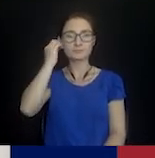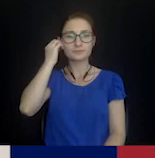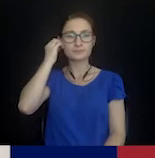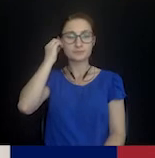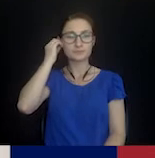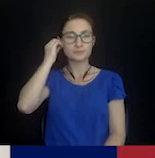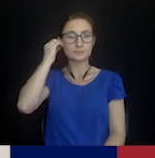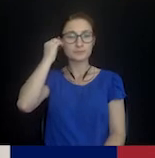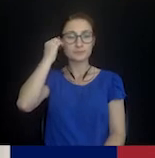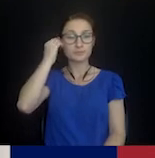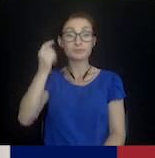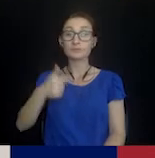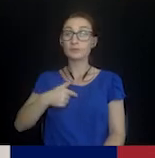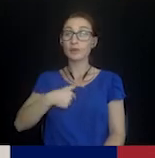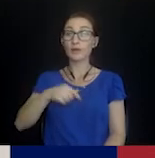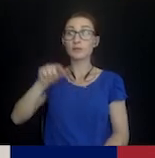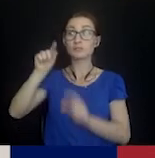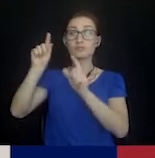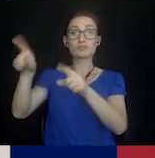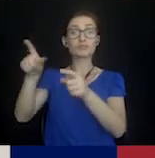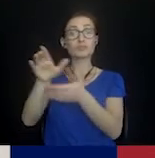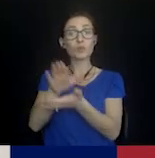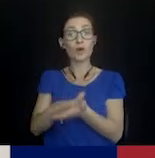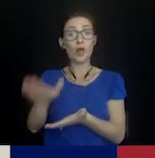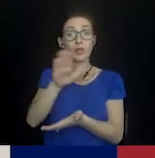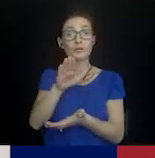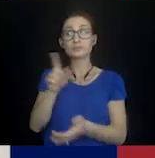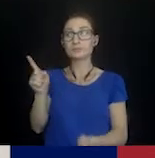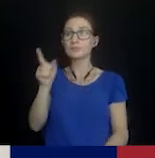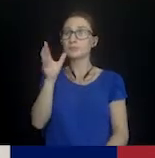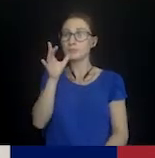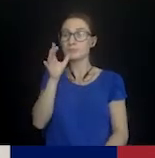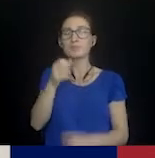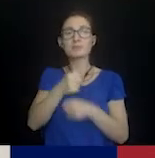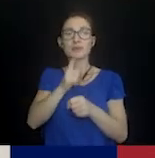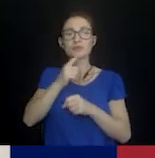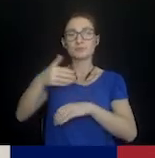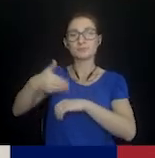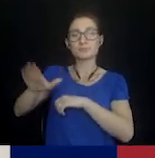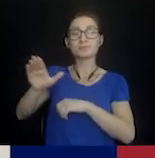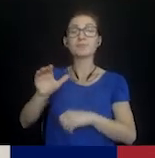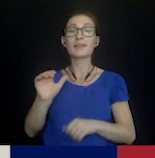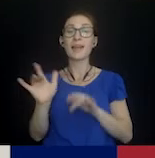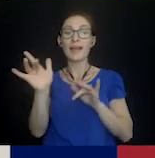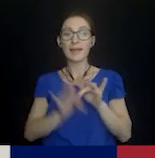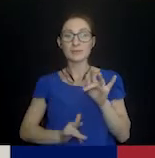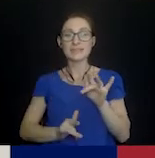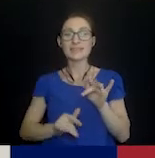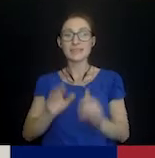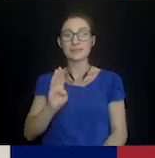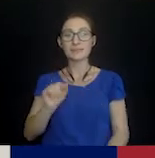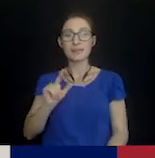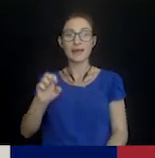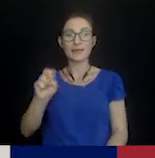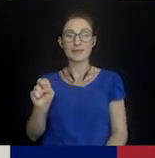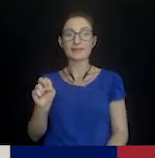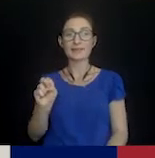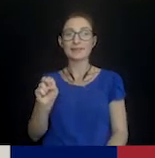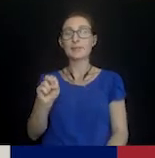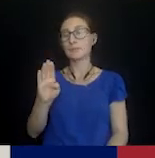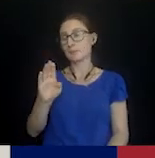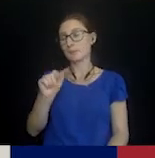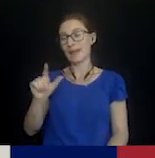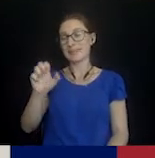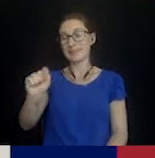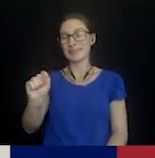in college and that, she always made sure that I got an absentee ballot to vote. So I have